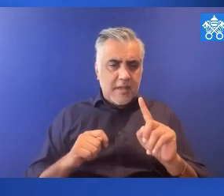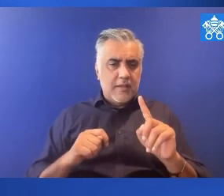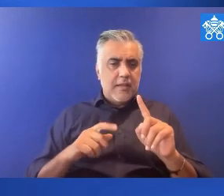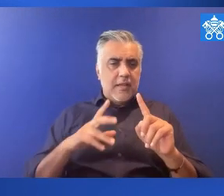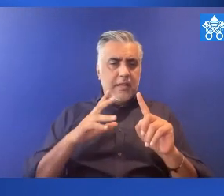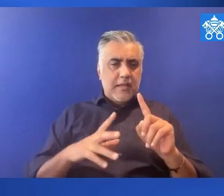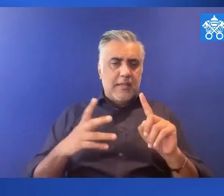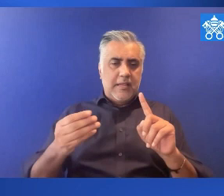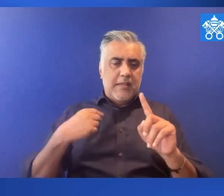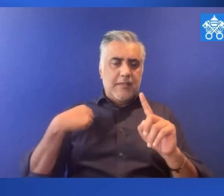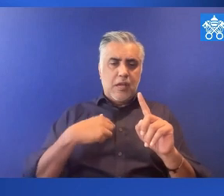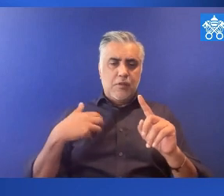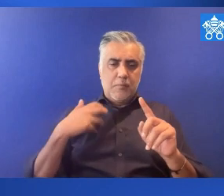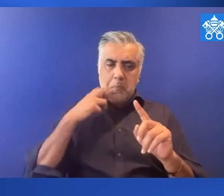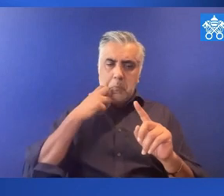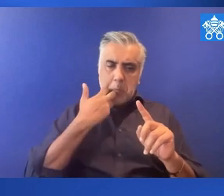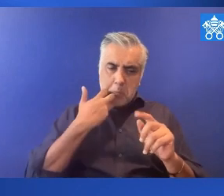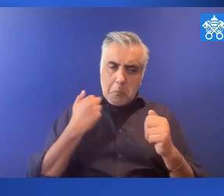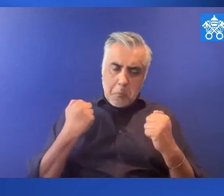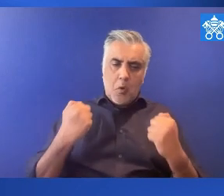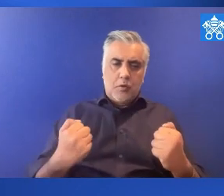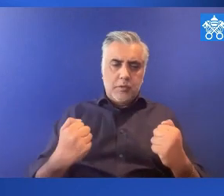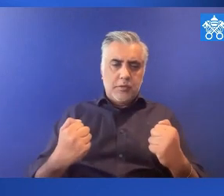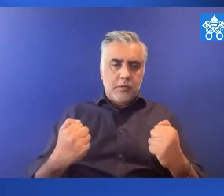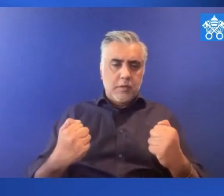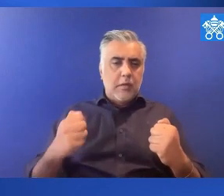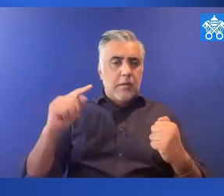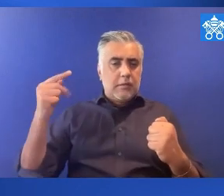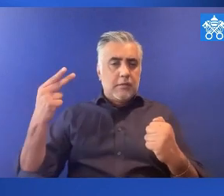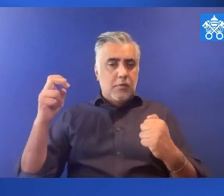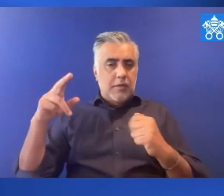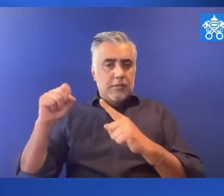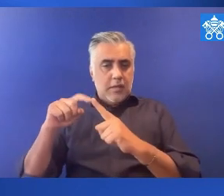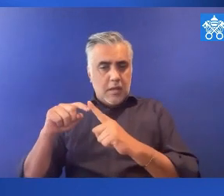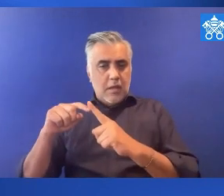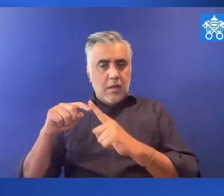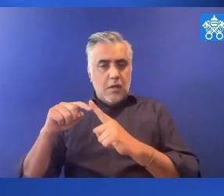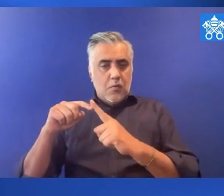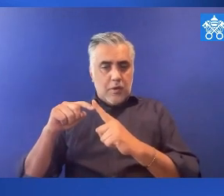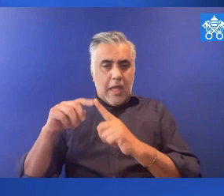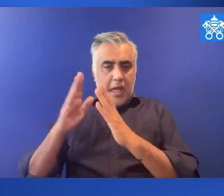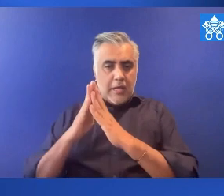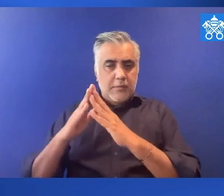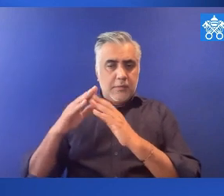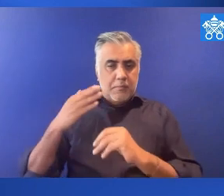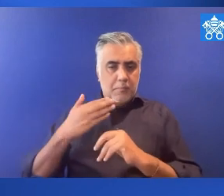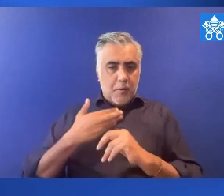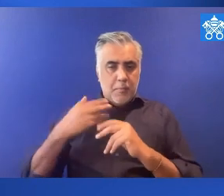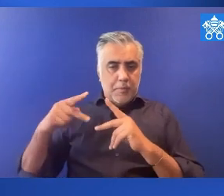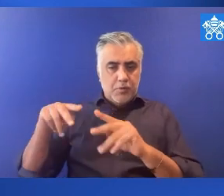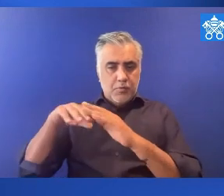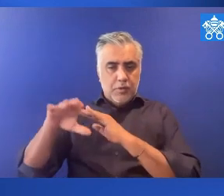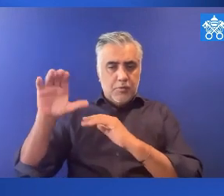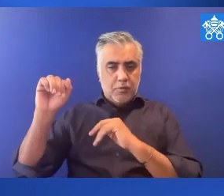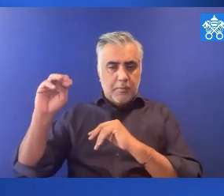difficulty. In fact, with the same boldness, Therese would risk the Pope for permission to